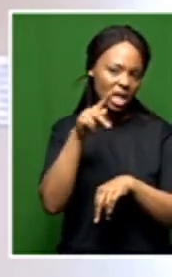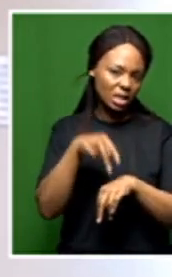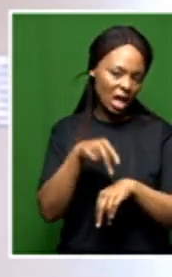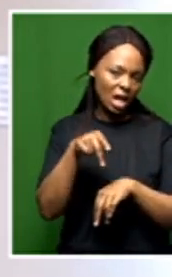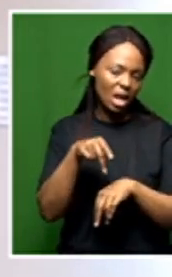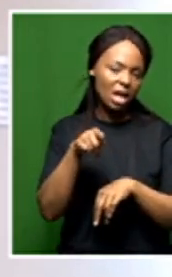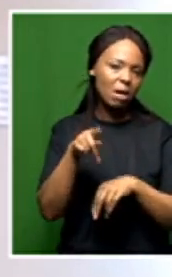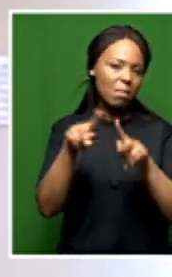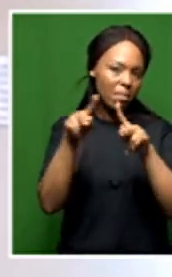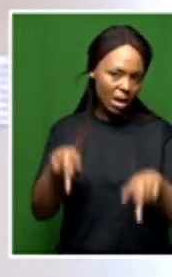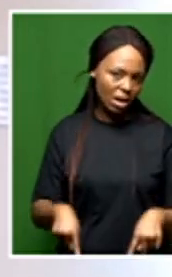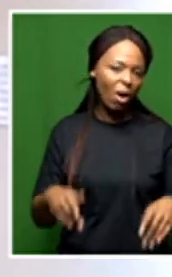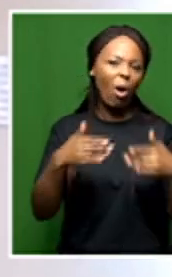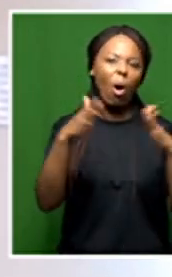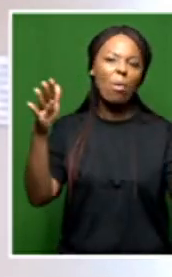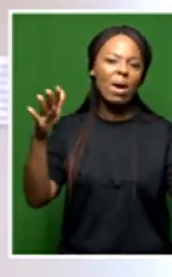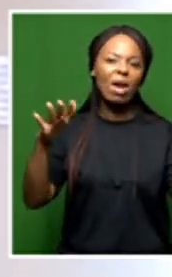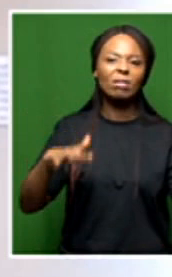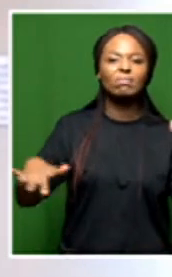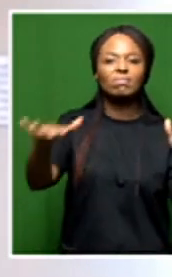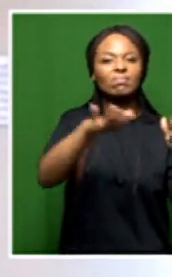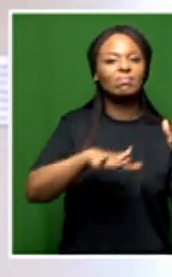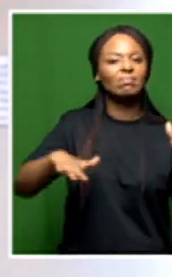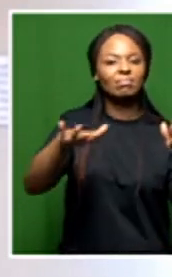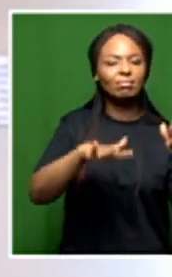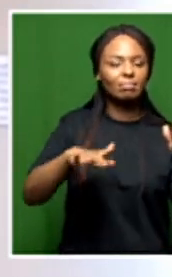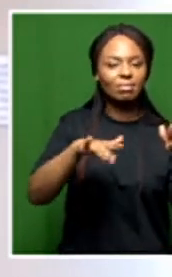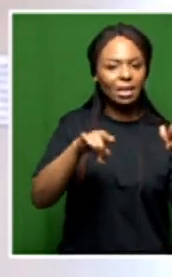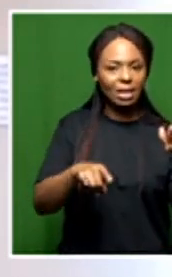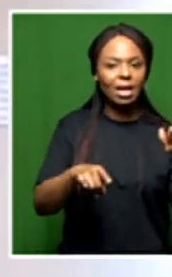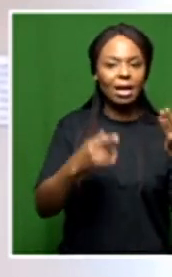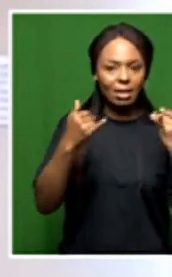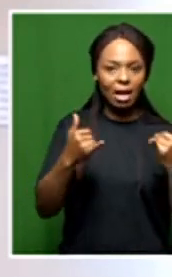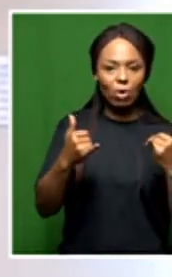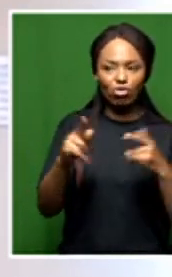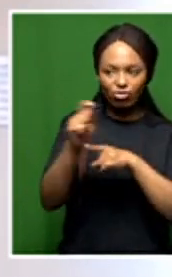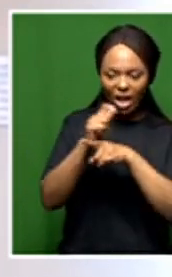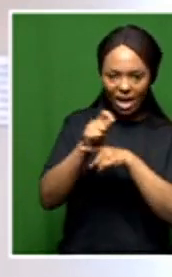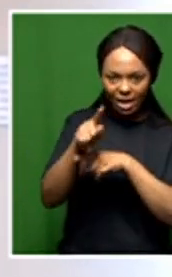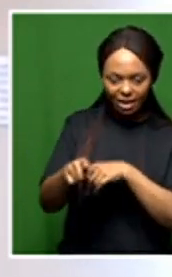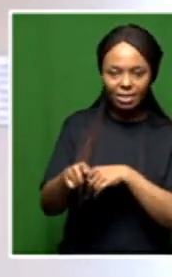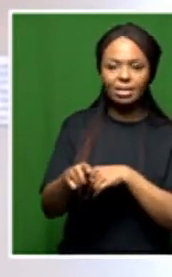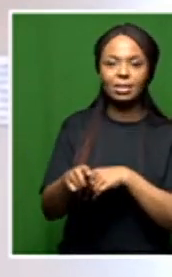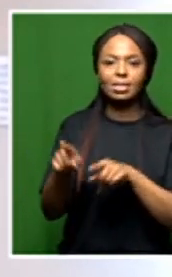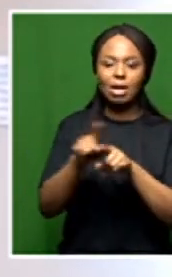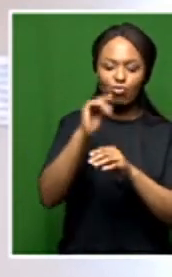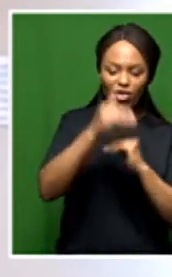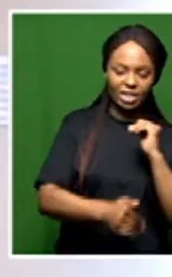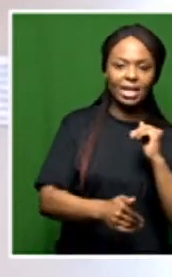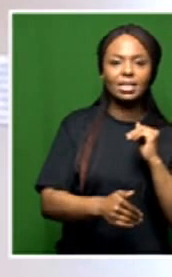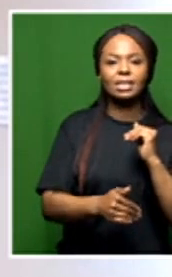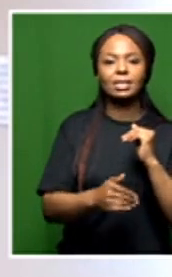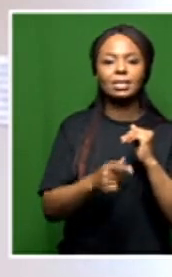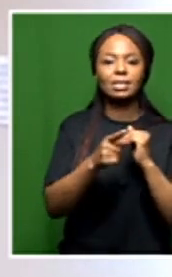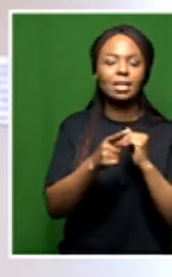open system. So that's why we've intensified how we train our rangers and how we protect our visitors. You know,